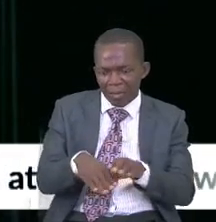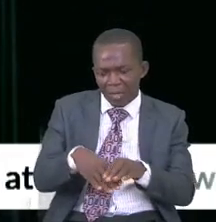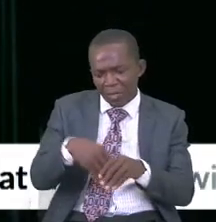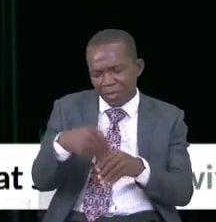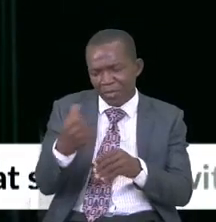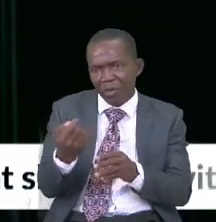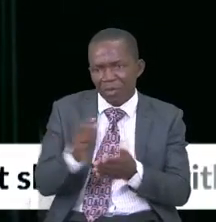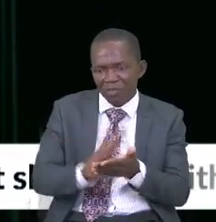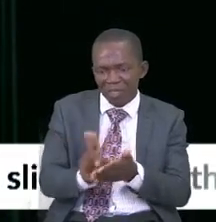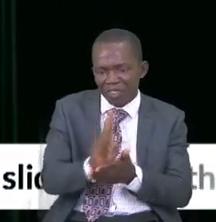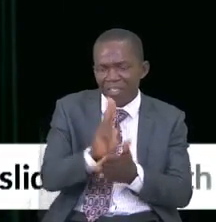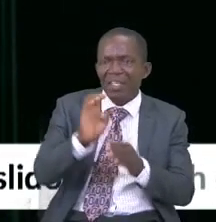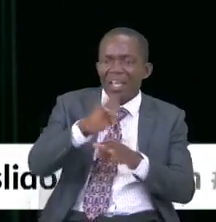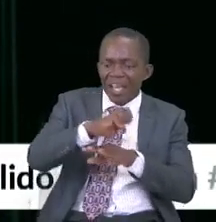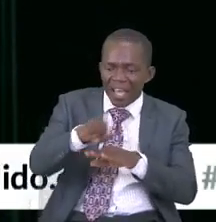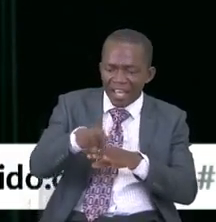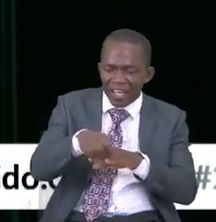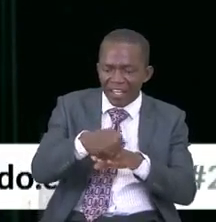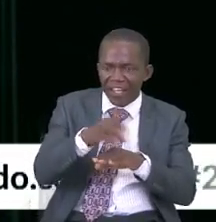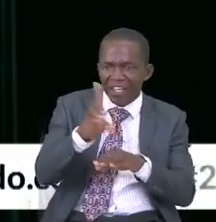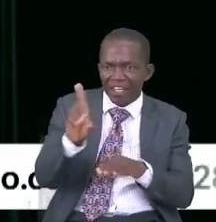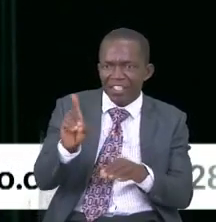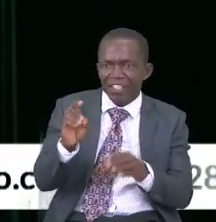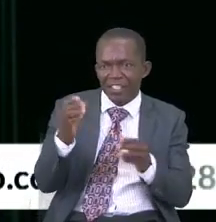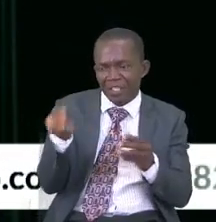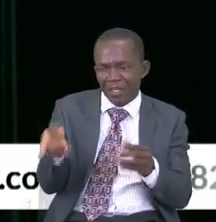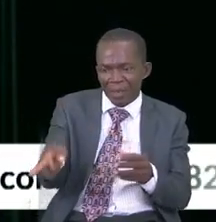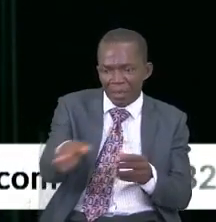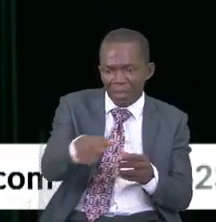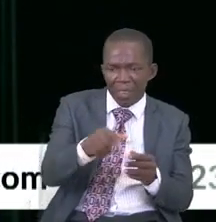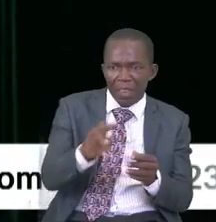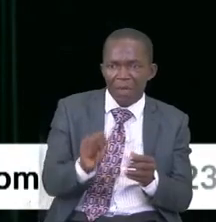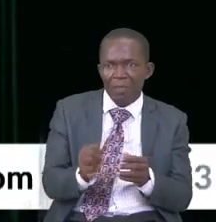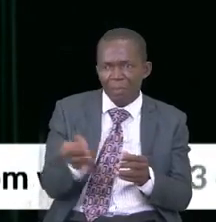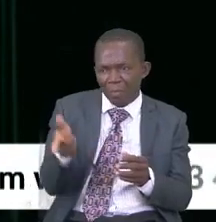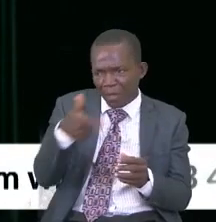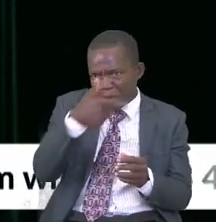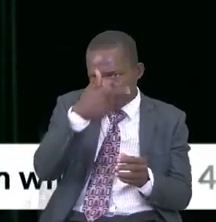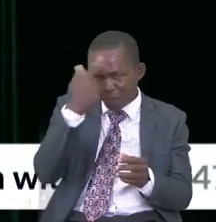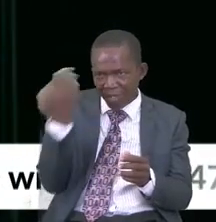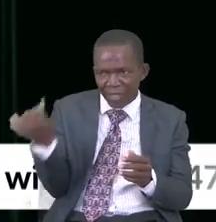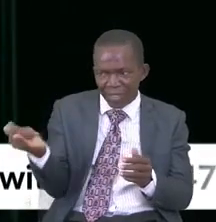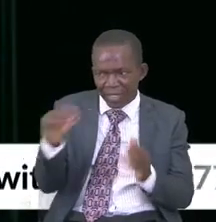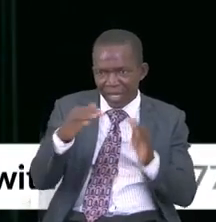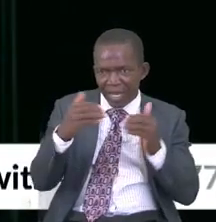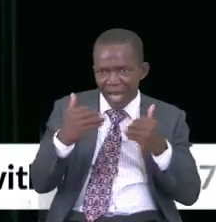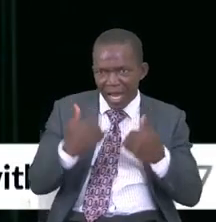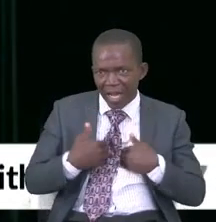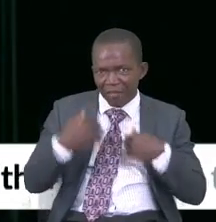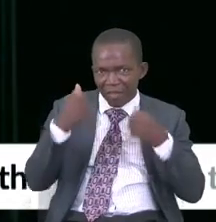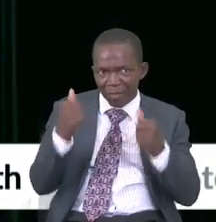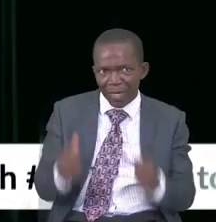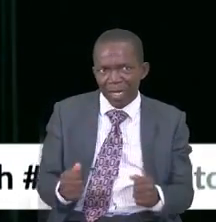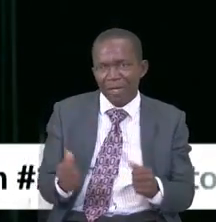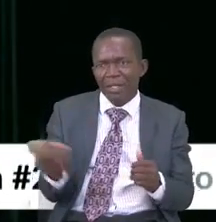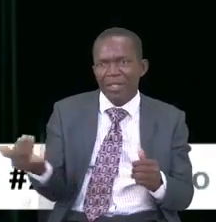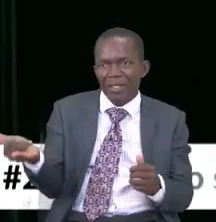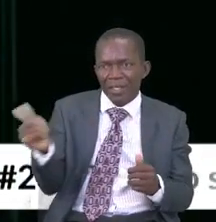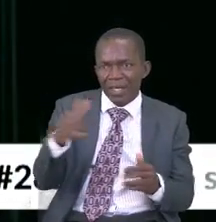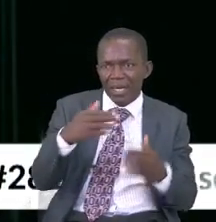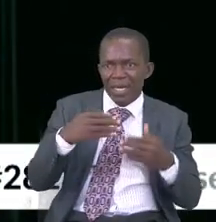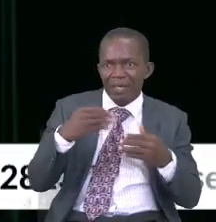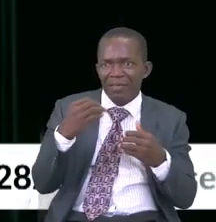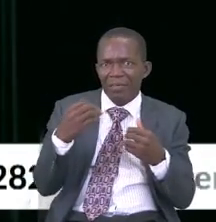them. Because they have talent, they have graces, and by observing you, they can become all